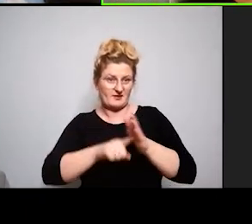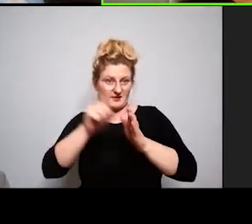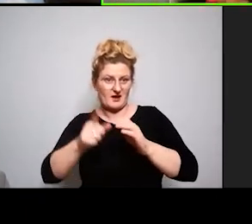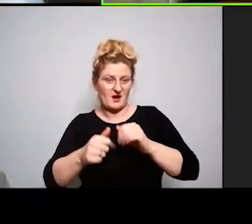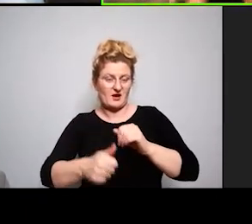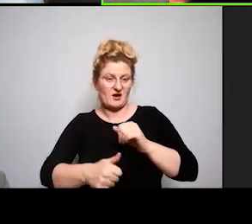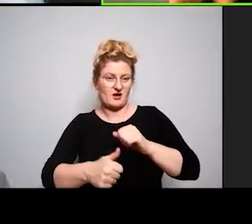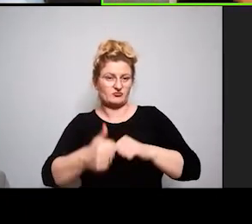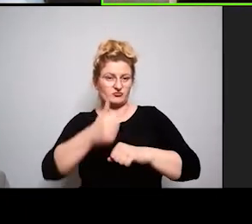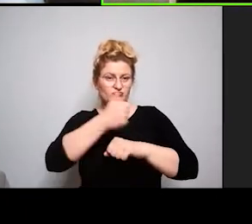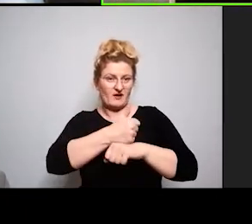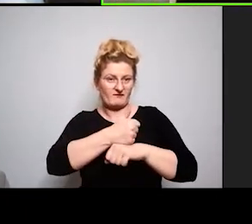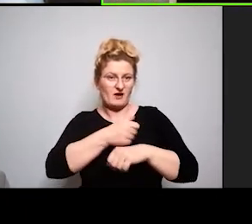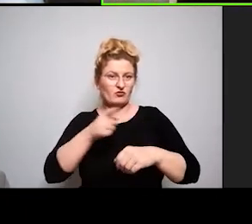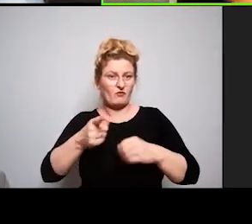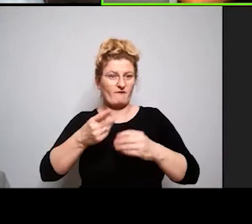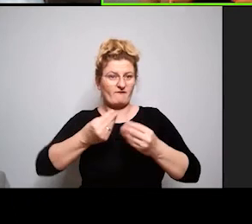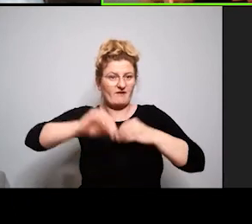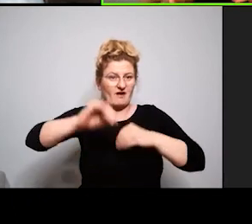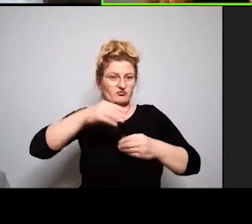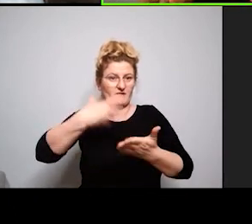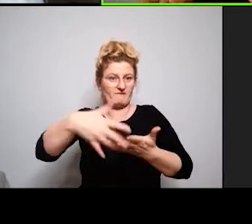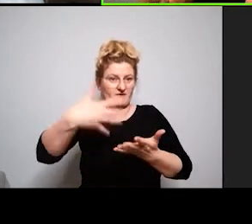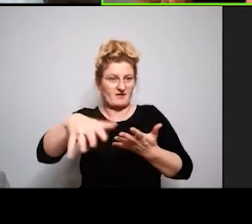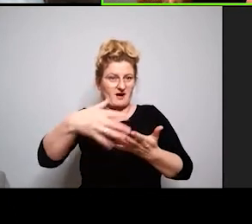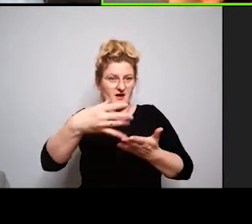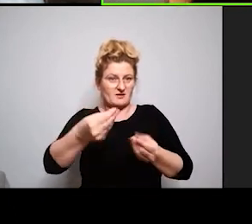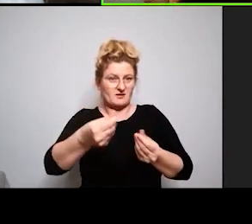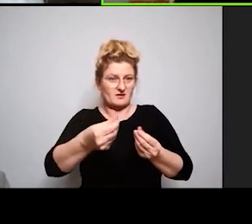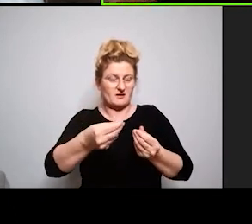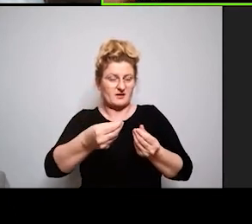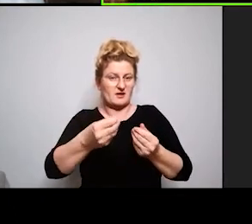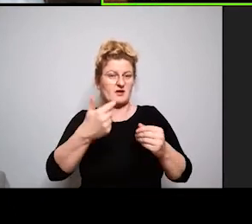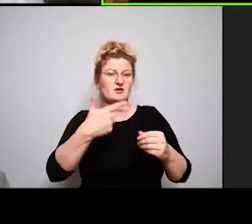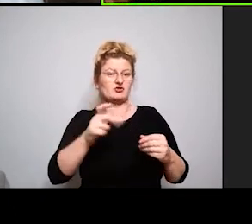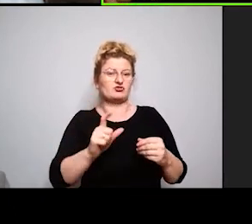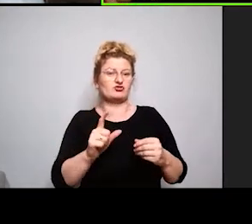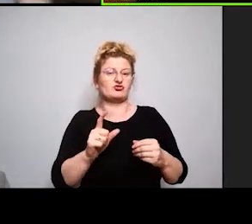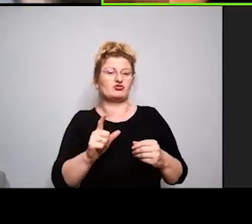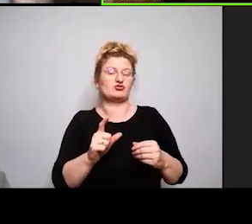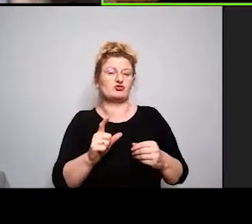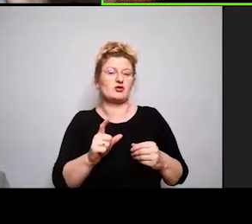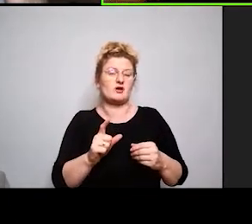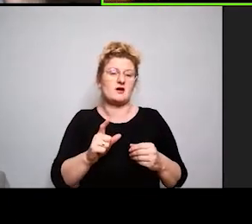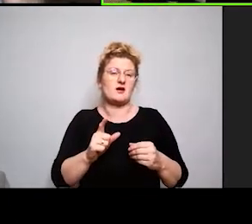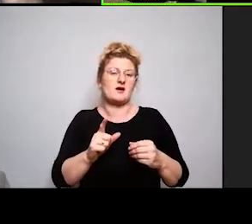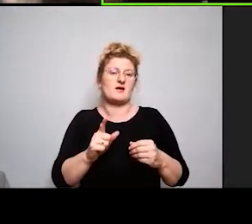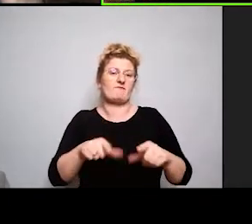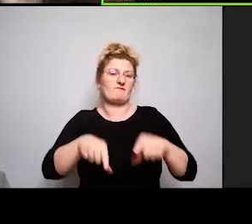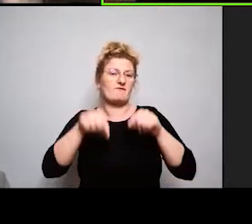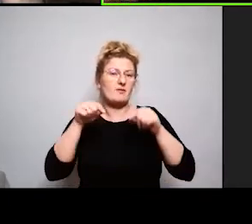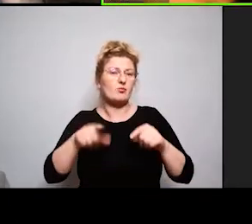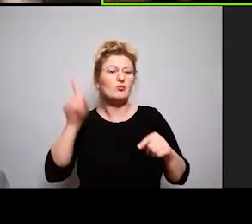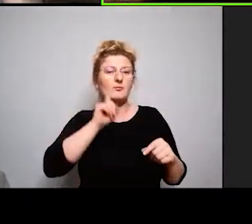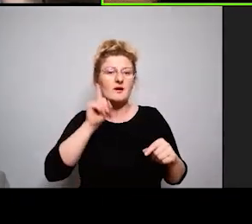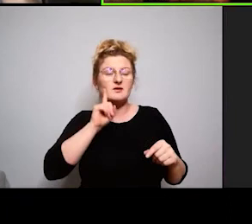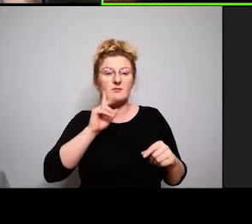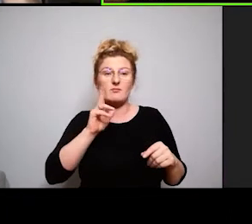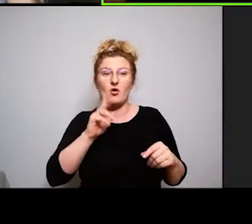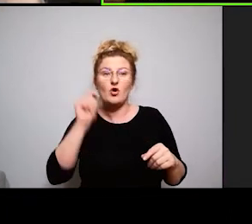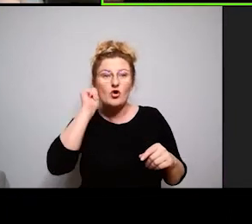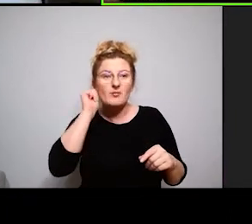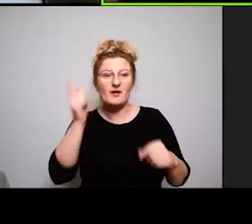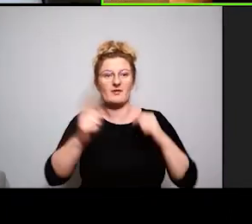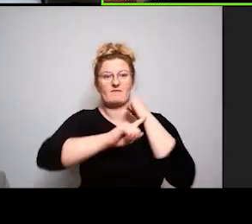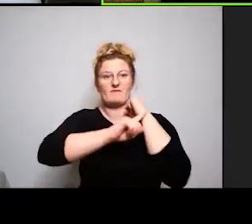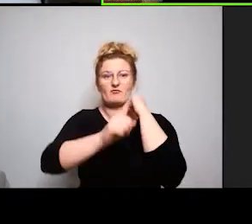hiring her than picking the man, because she's going to be pregnant and she's going on maternal leave, and you have to pay her for, I don't know,